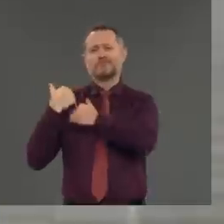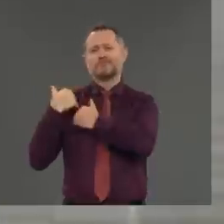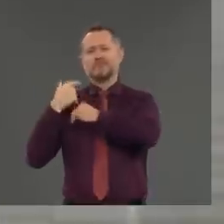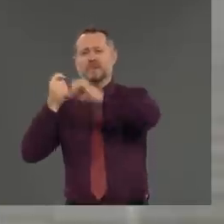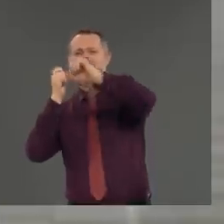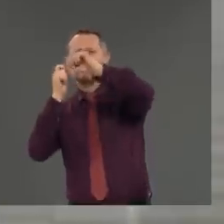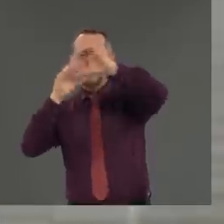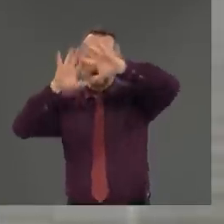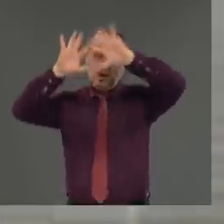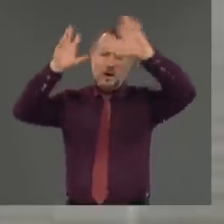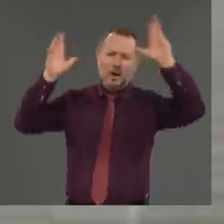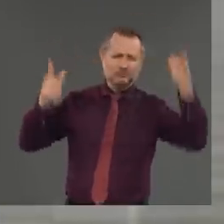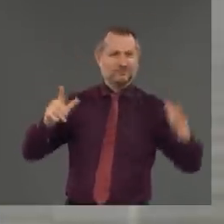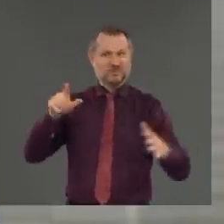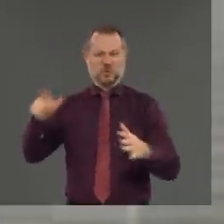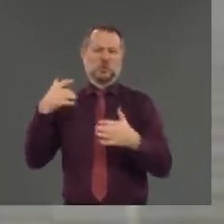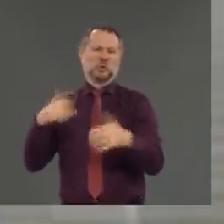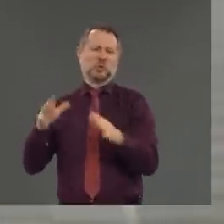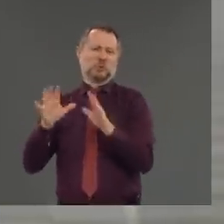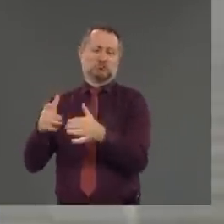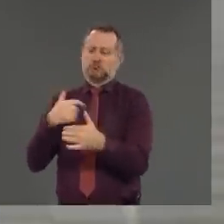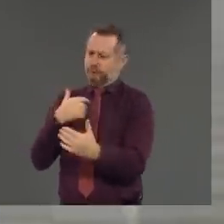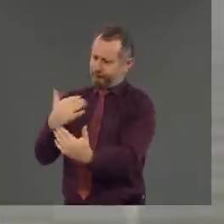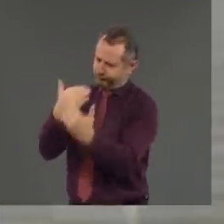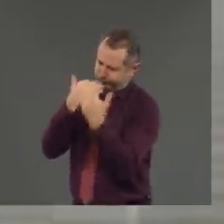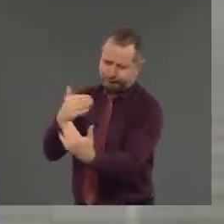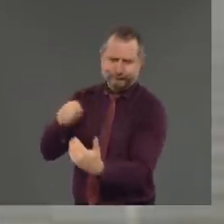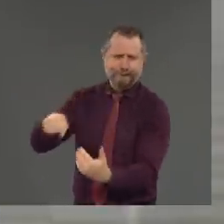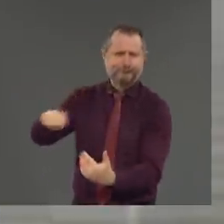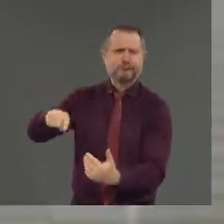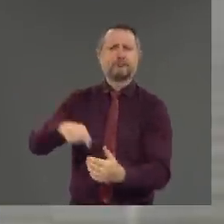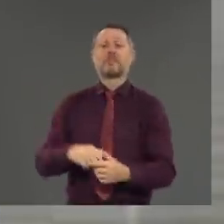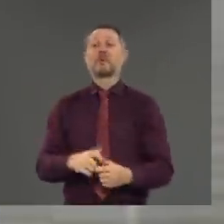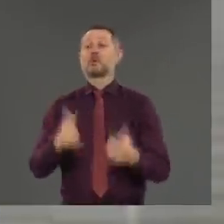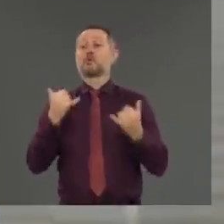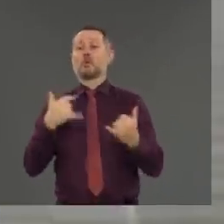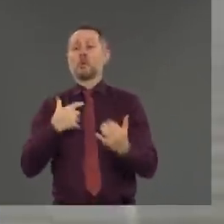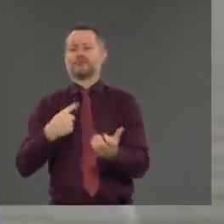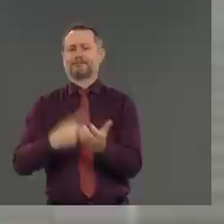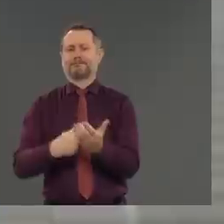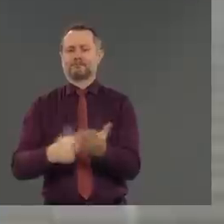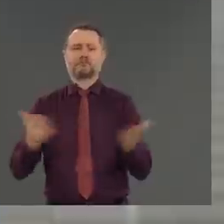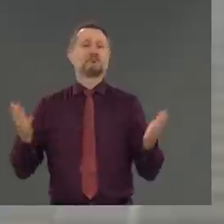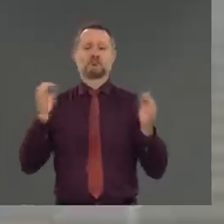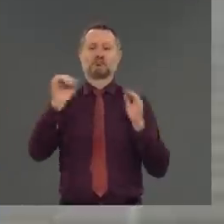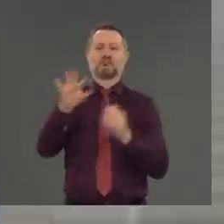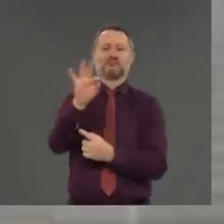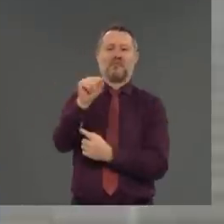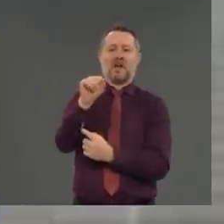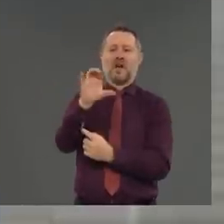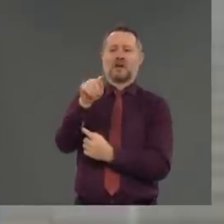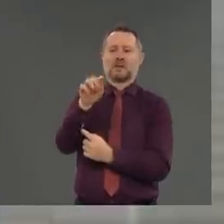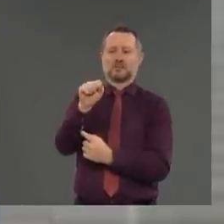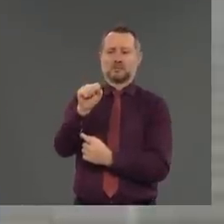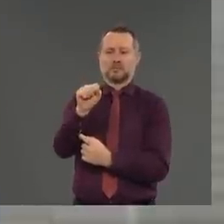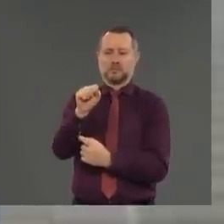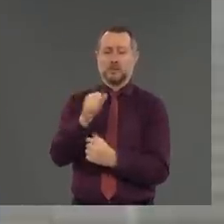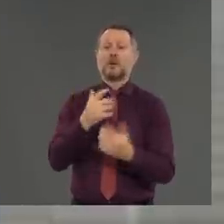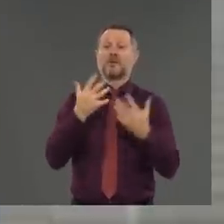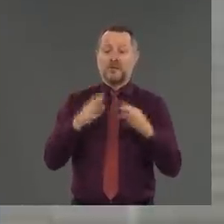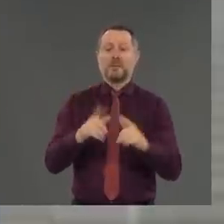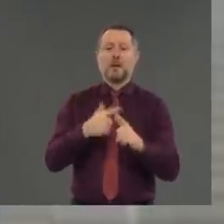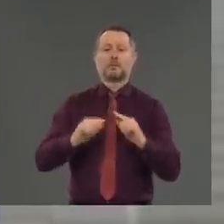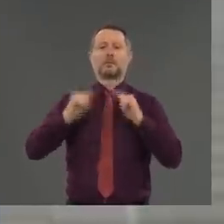through this. Congratulations. Let's talk about some facts, and then we'll take a couple of quick questions, and then we will cut a